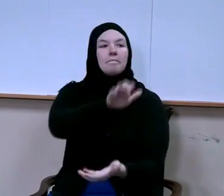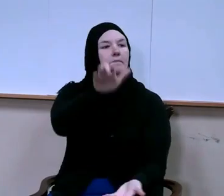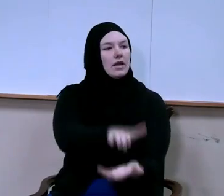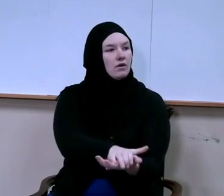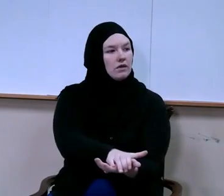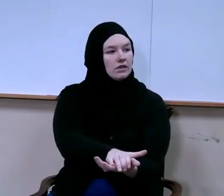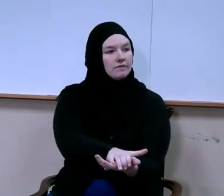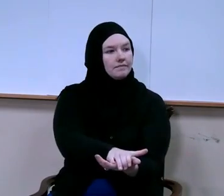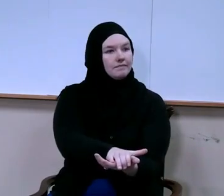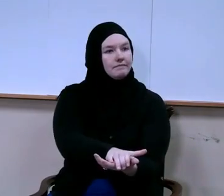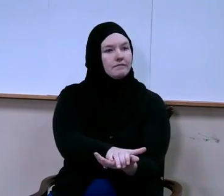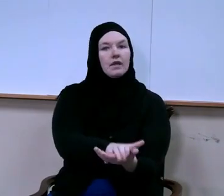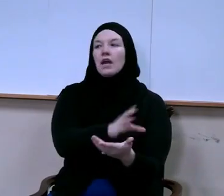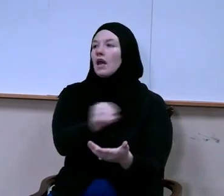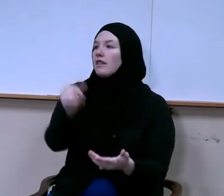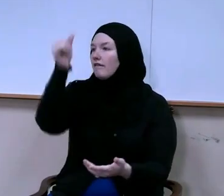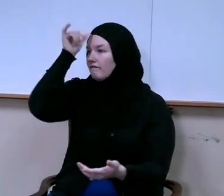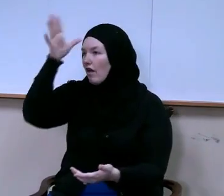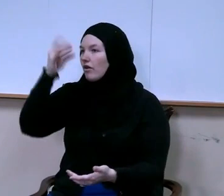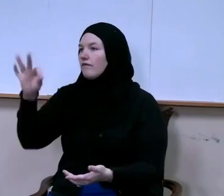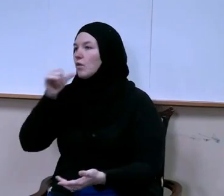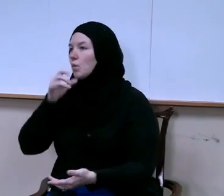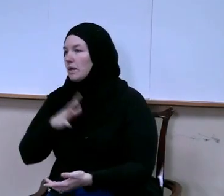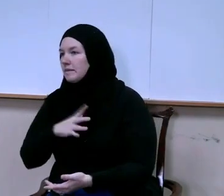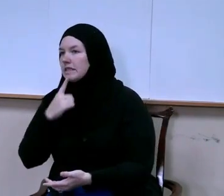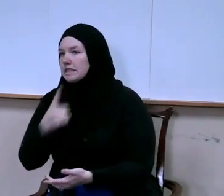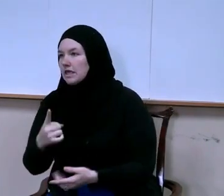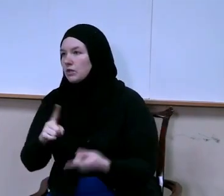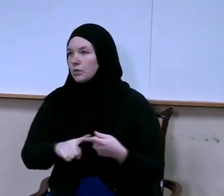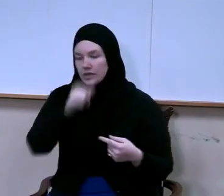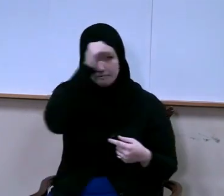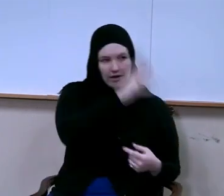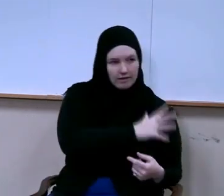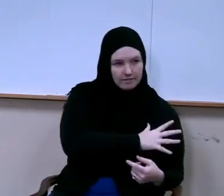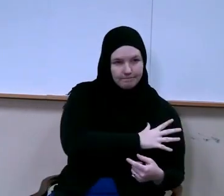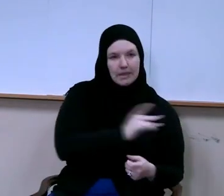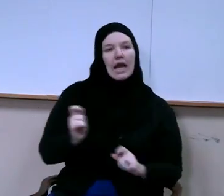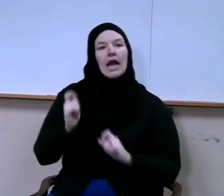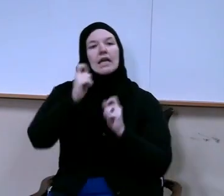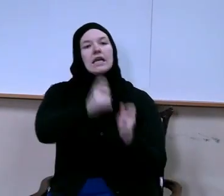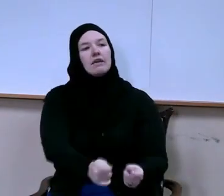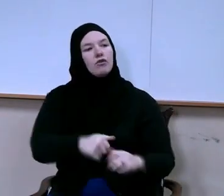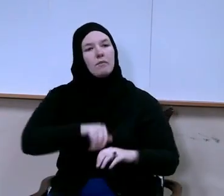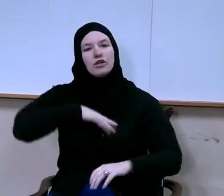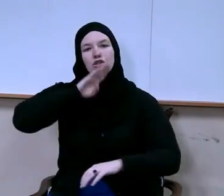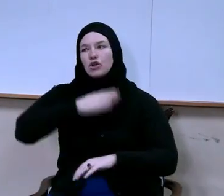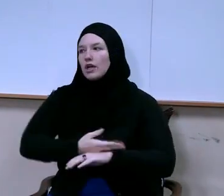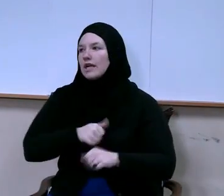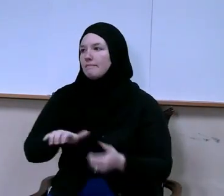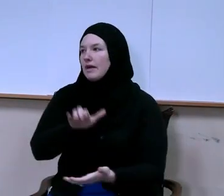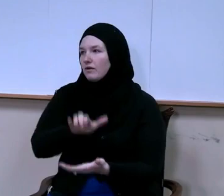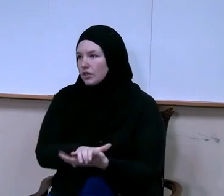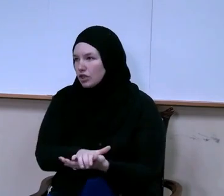married, and the father of the bride says to the groom, I give you my daughter in